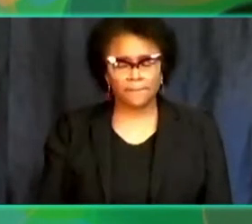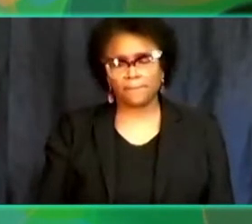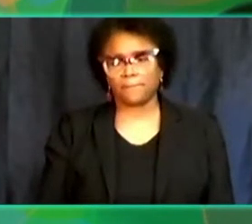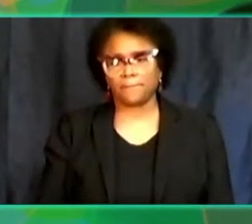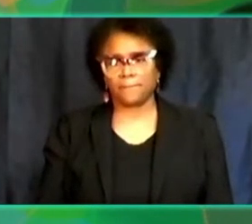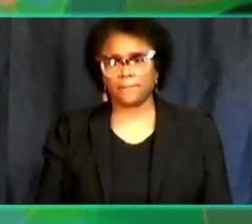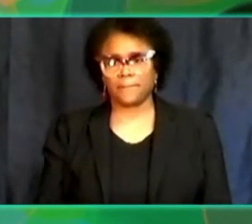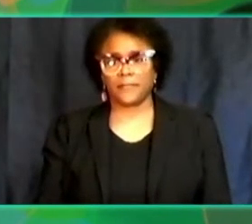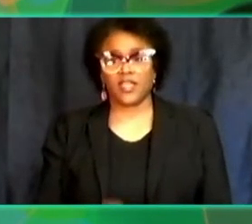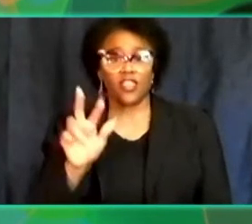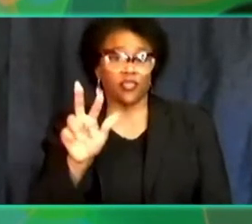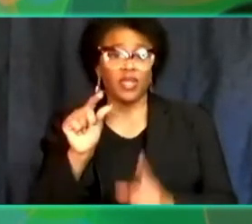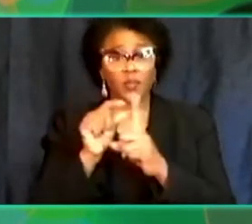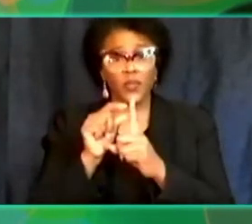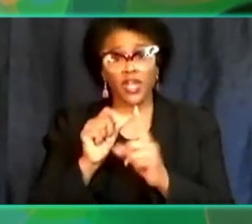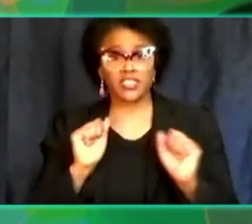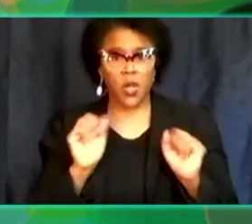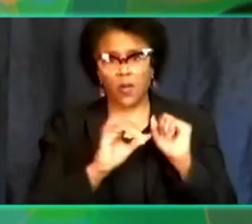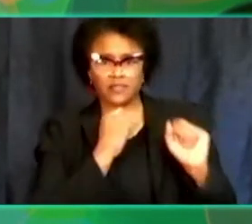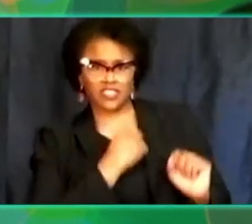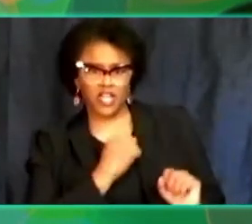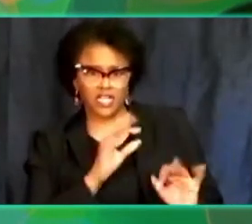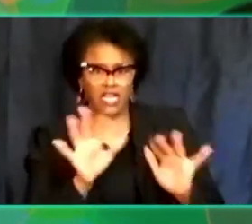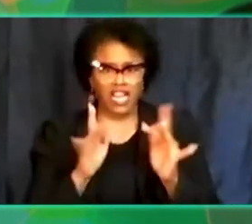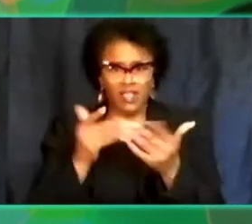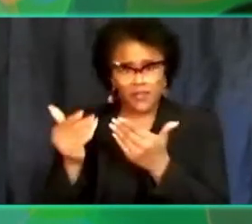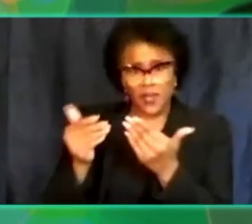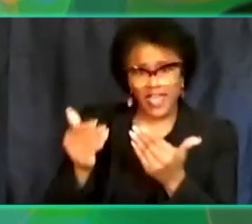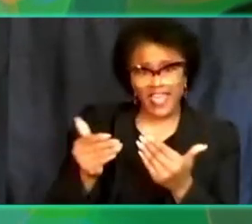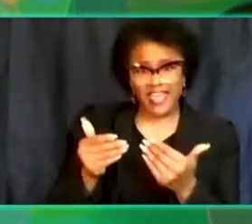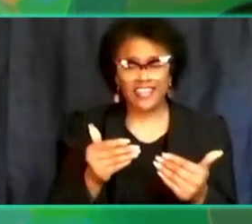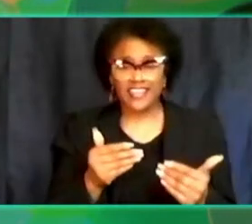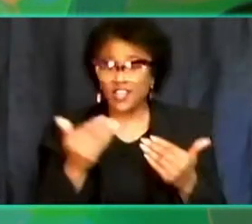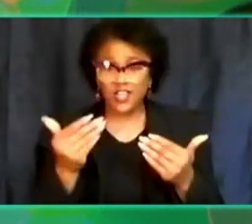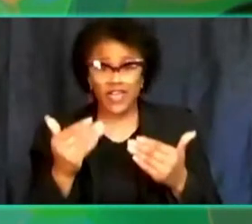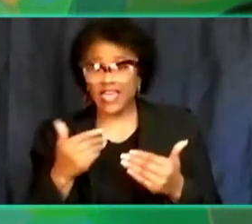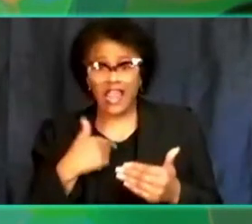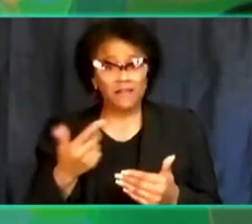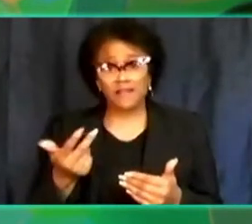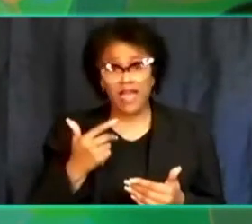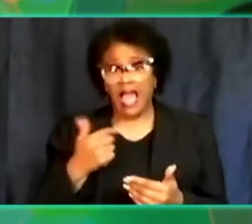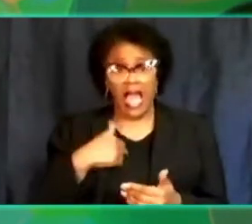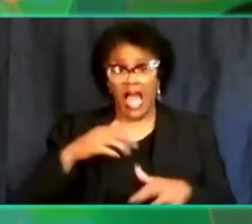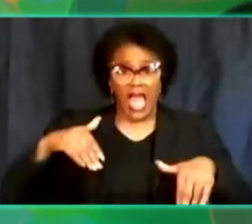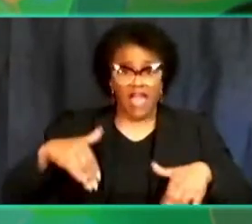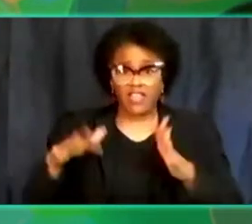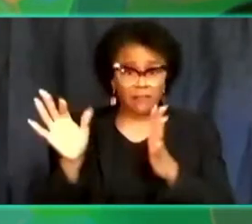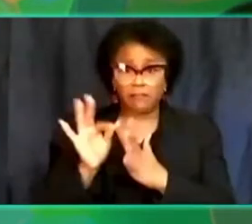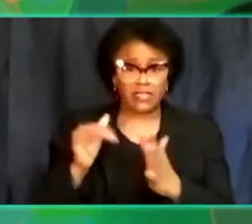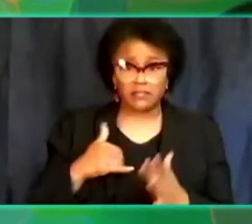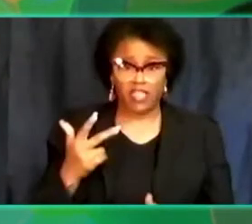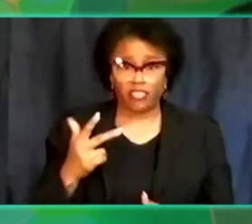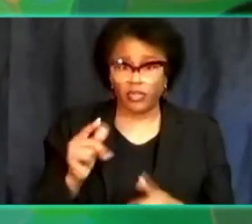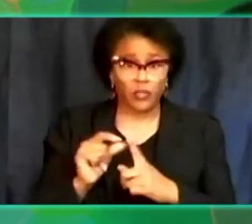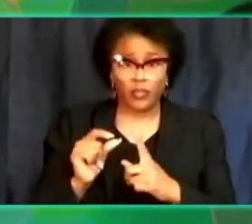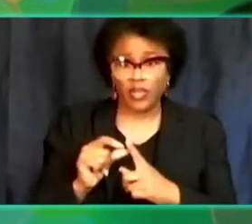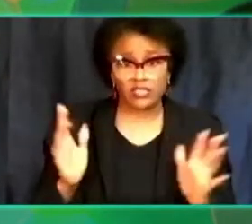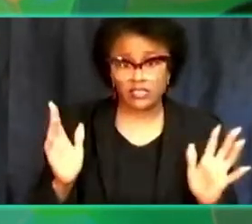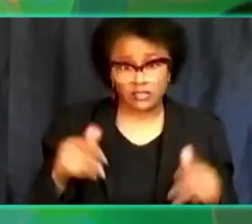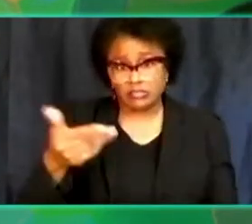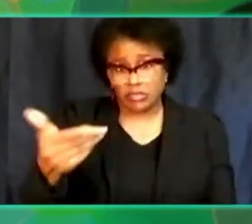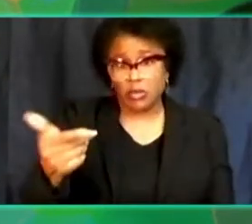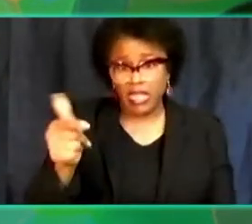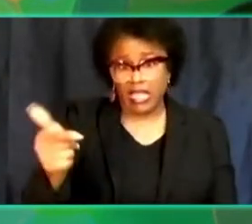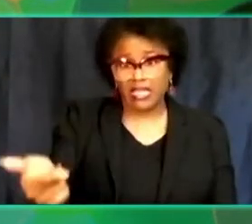Three words. Sorry. No, it's okay. Go. I don't have my three words. Go quick. Do